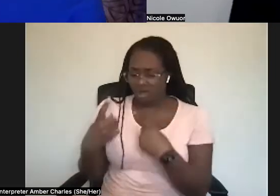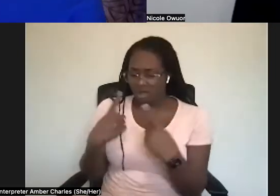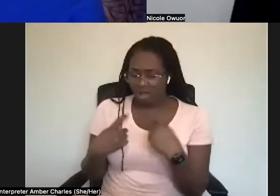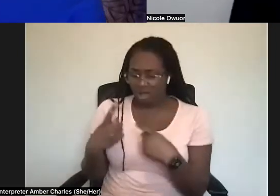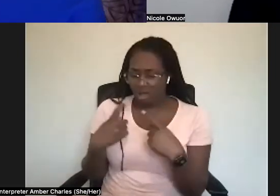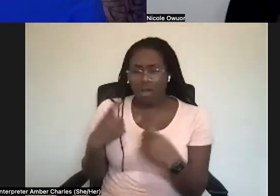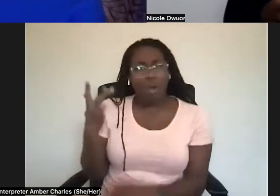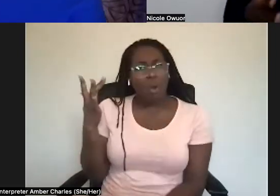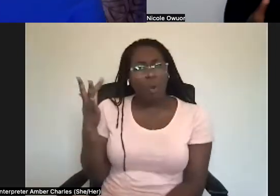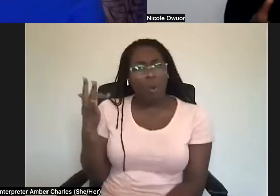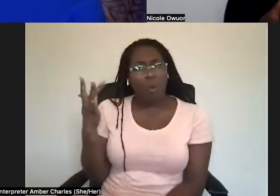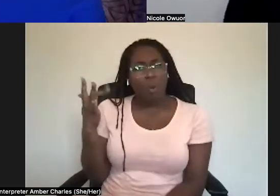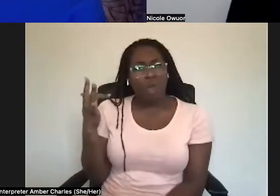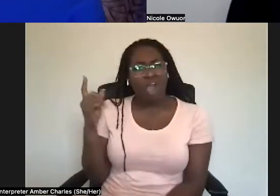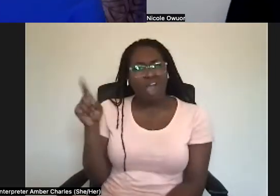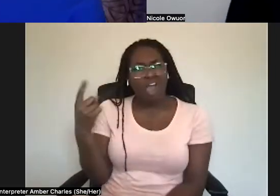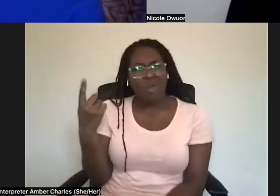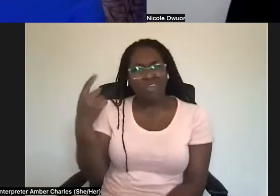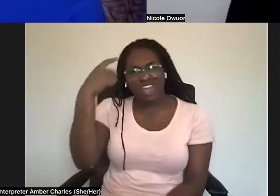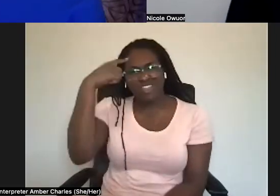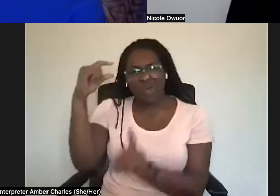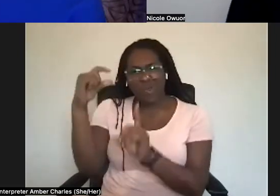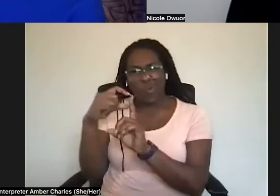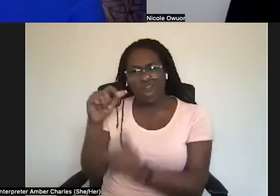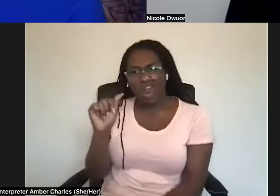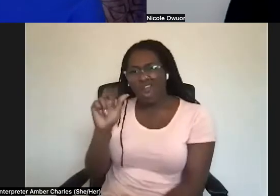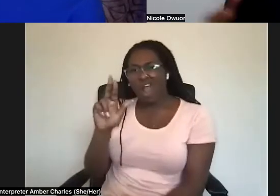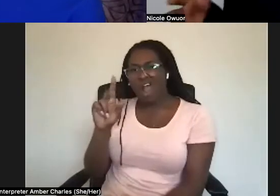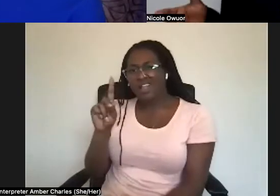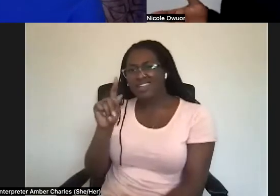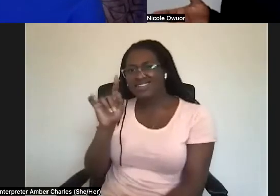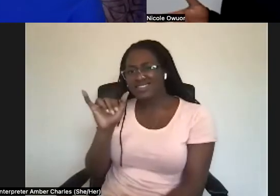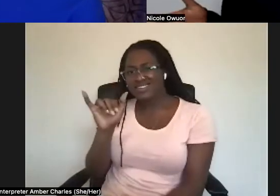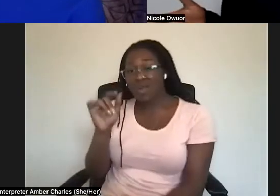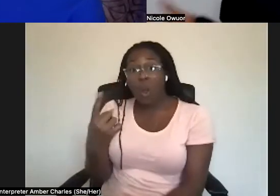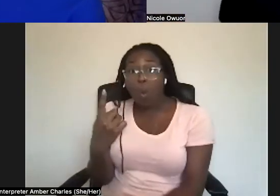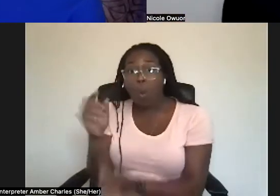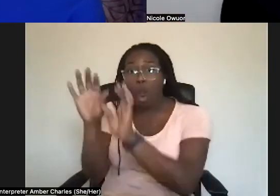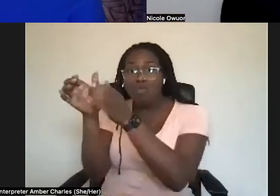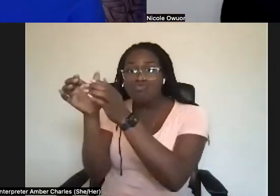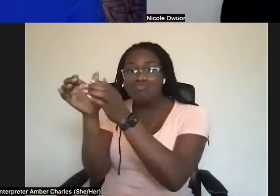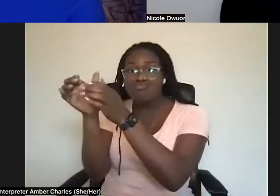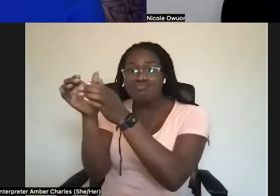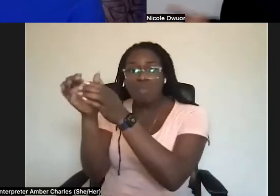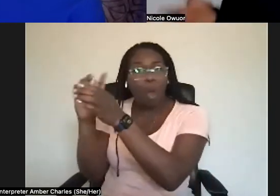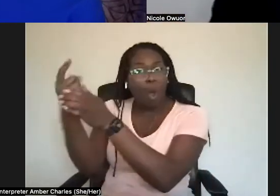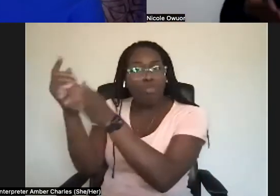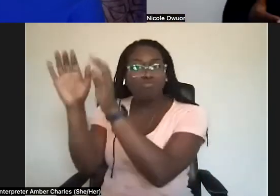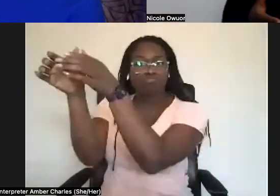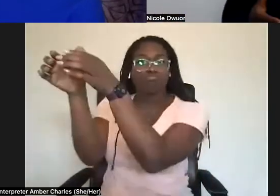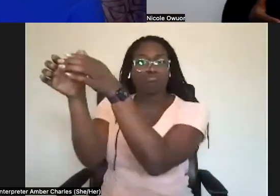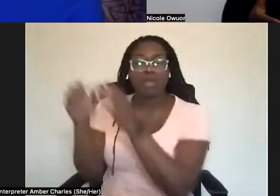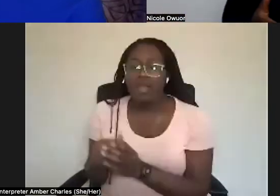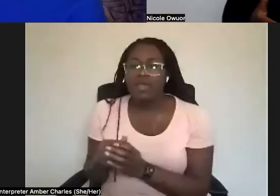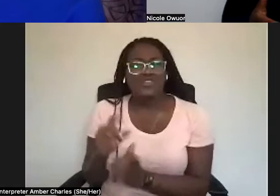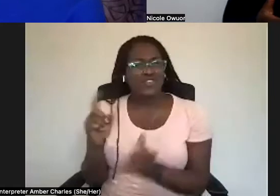why did I only think of audacity as the way one group of people moves through the world? And the first